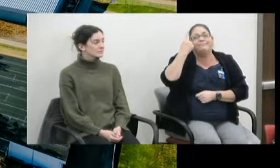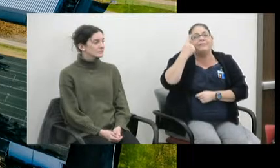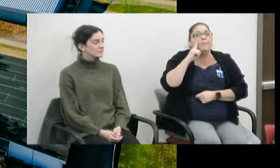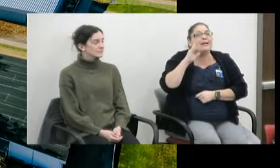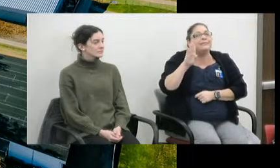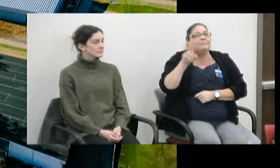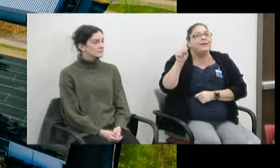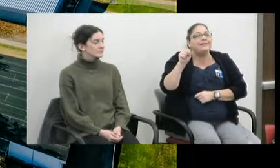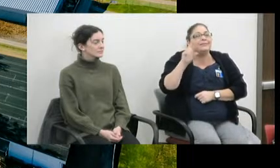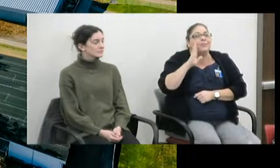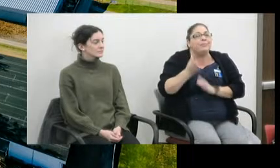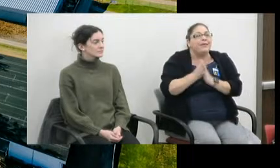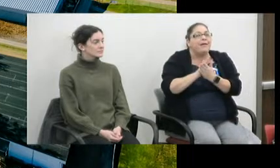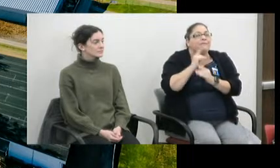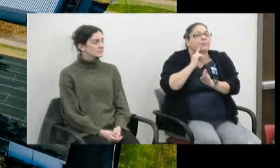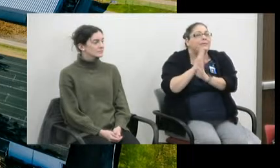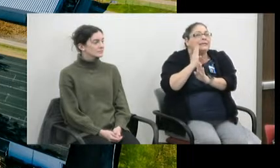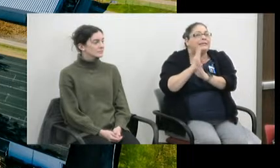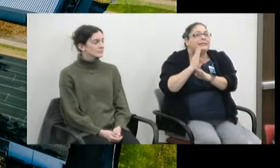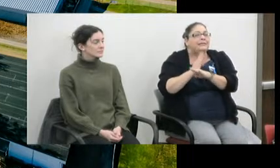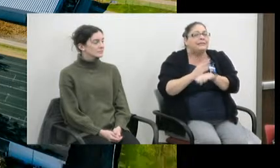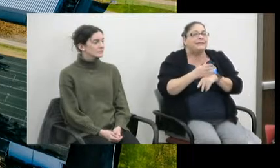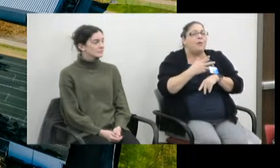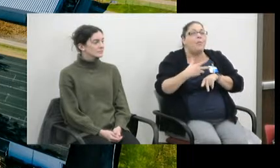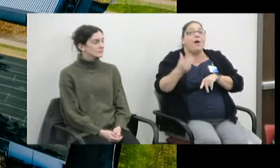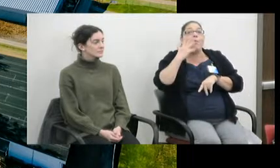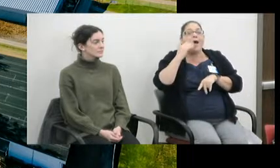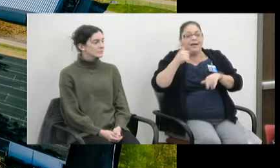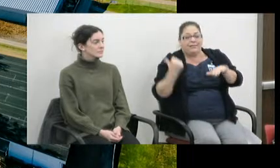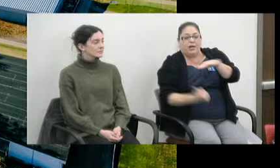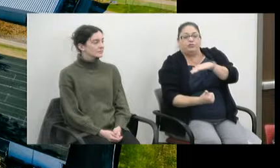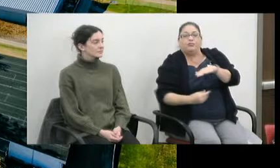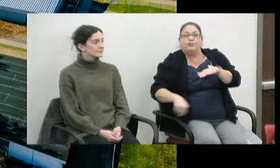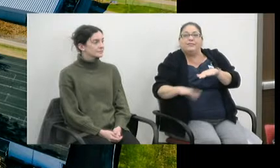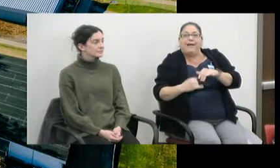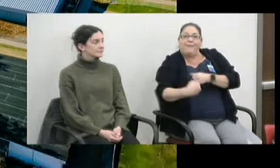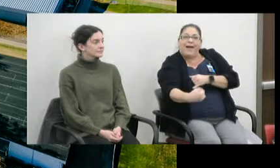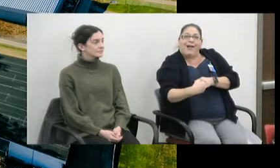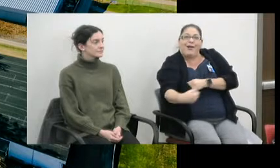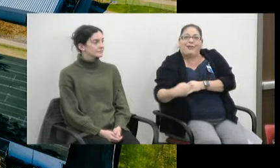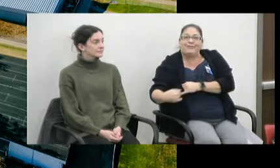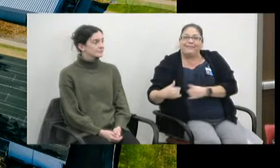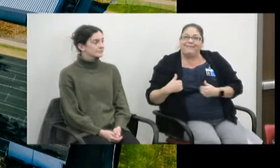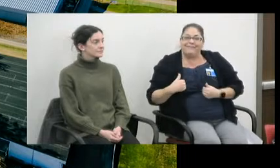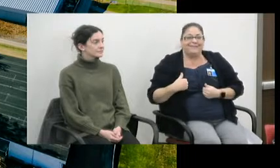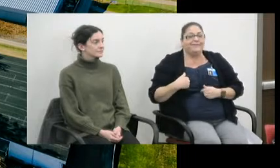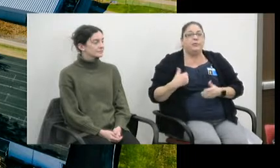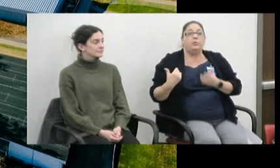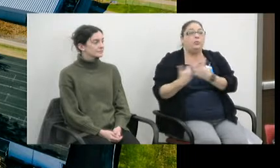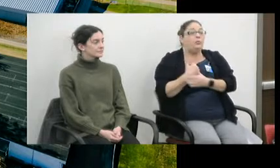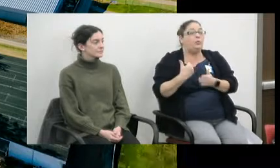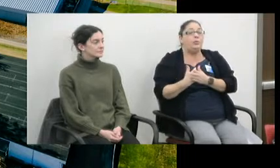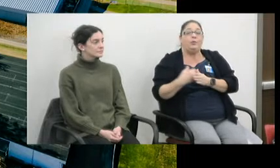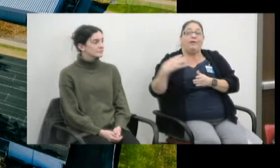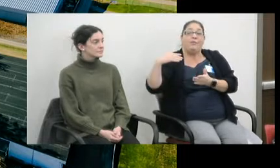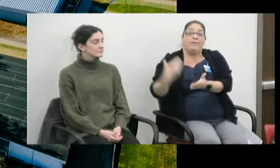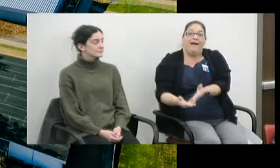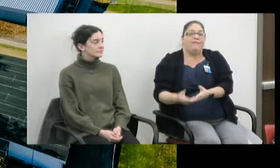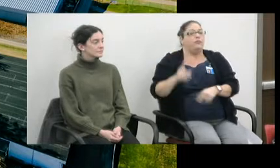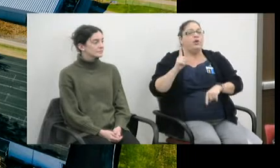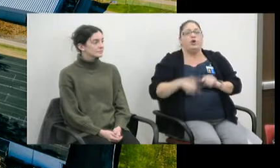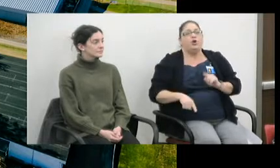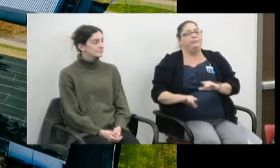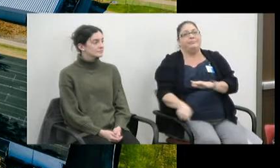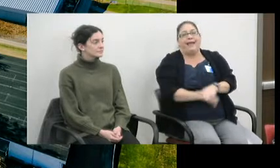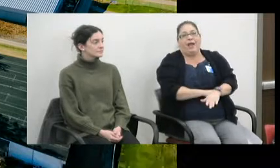bit straighter. We had to do it that way because there's some underground electric that was through there that until we get the new feed to come in, we couldn't remove the old feed.